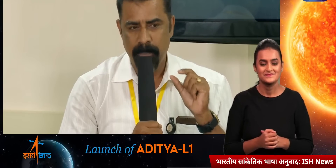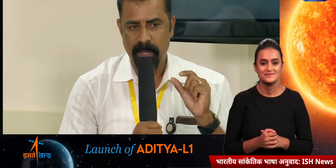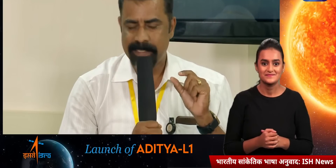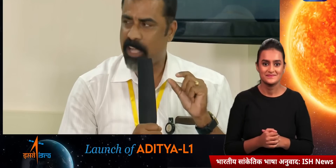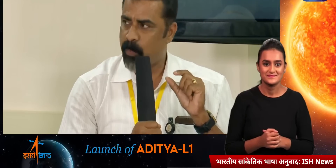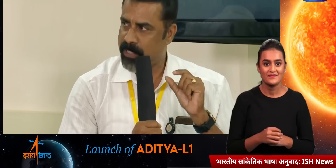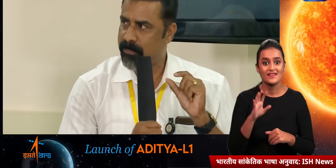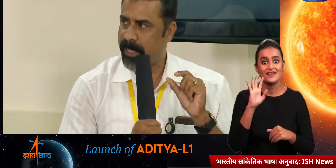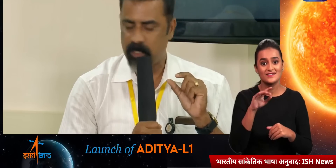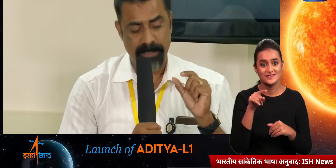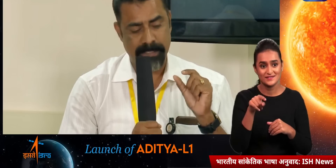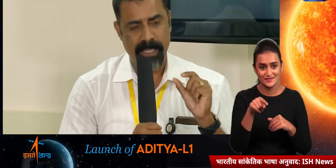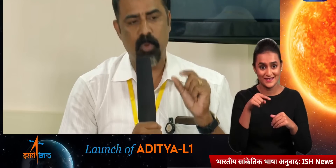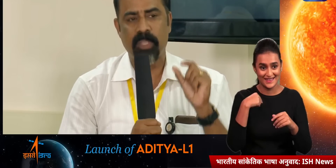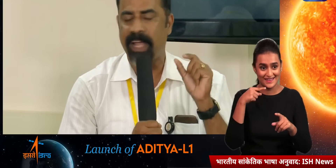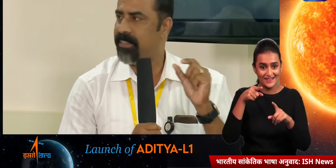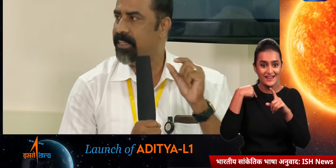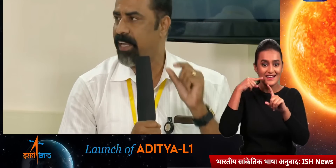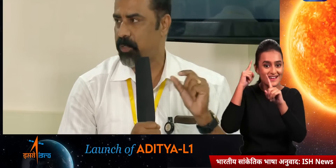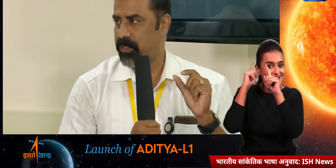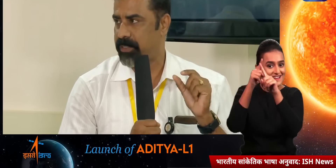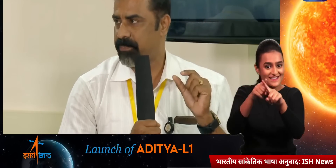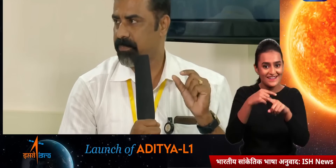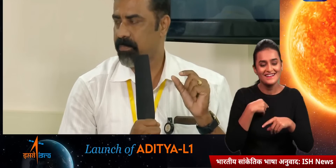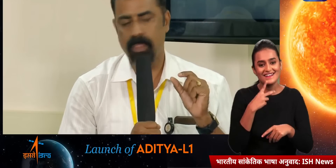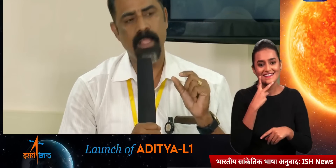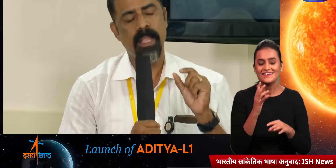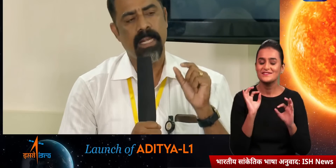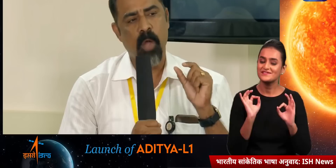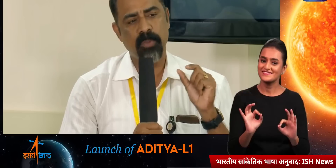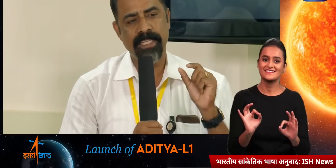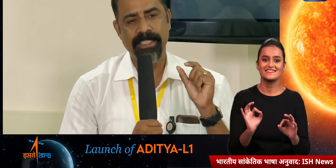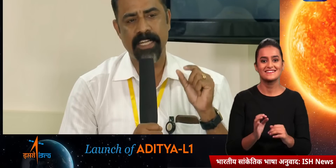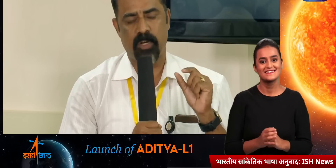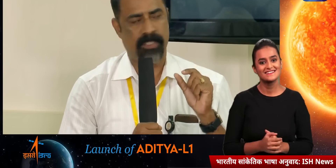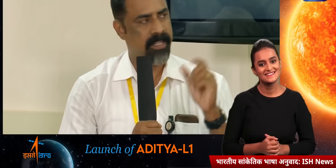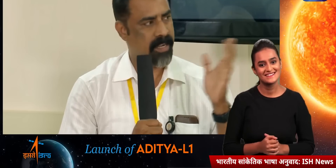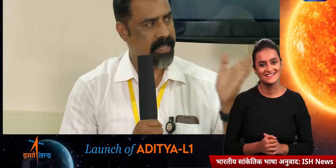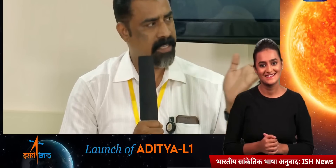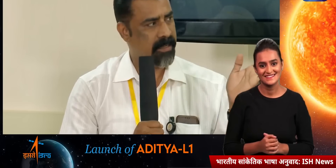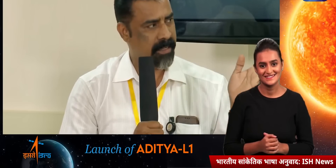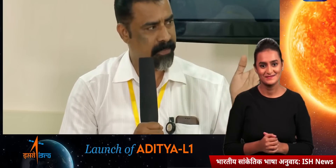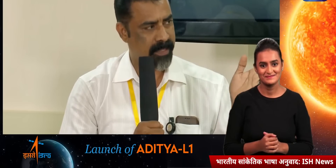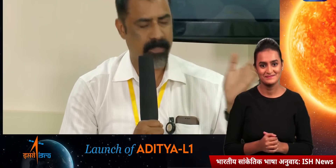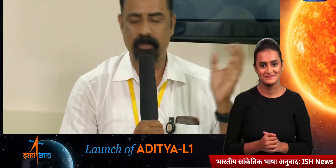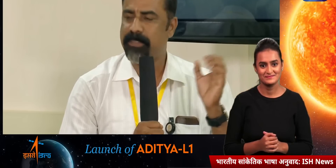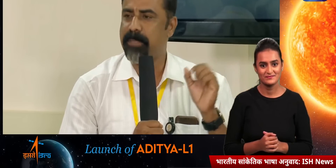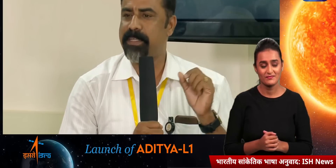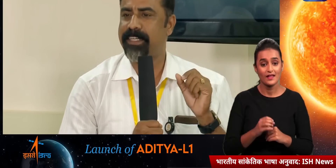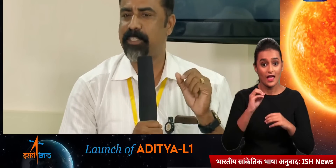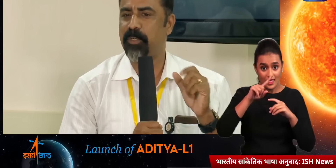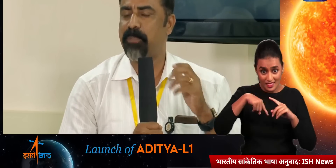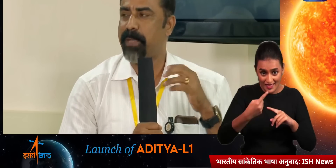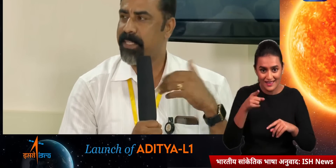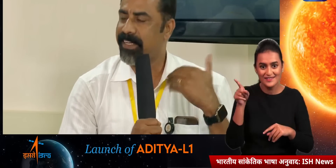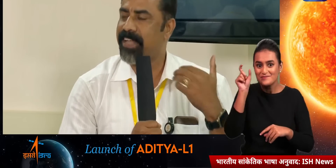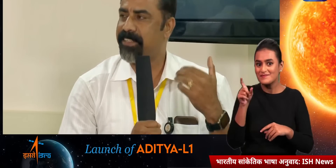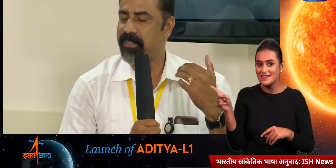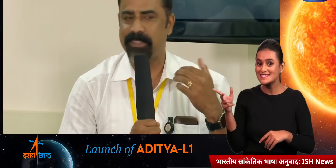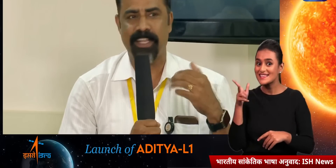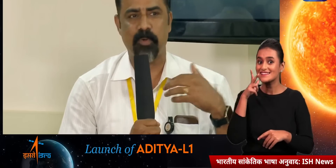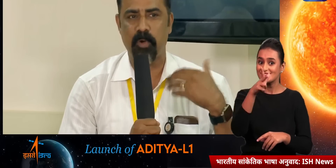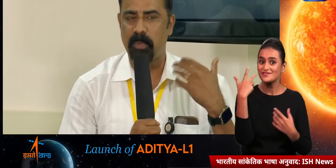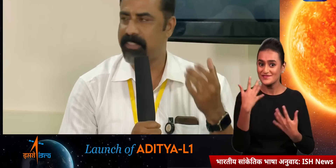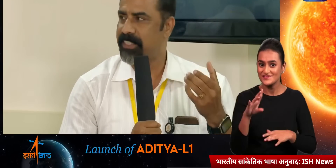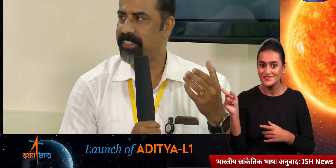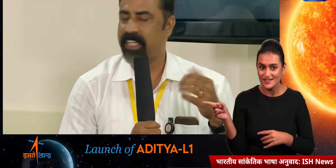our PAPA is a comprehensive package measuring both ions and the electrons. Now these electrons, like already our colleagues, they mentioned actually the major transition